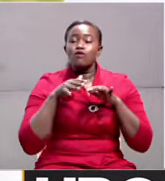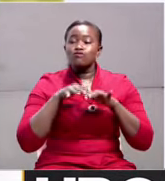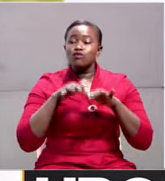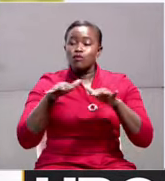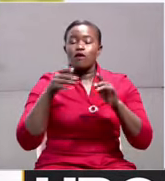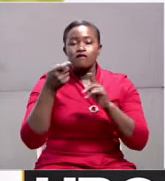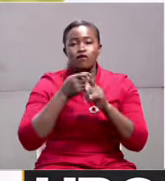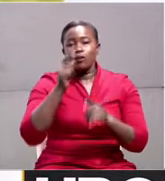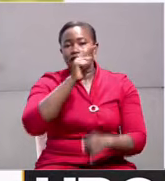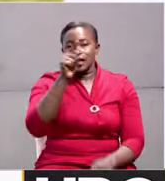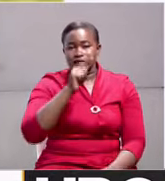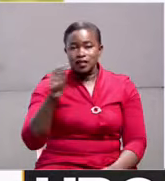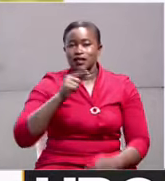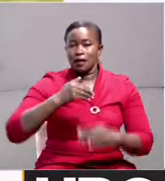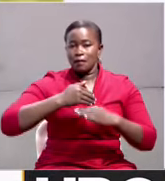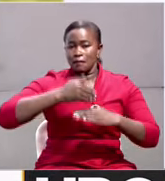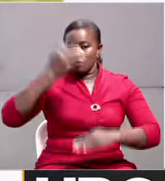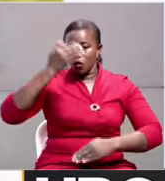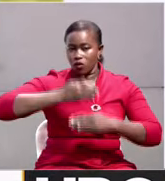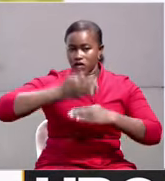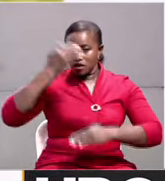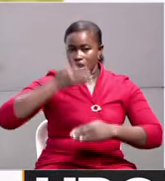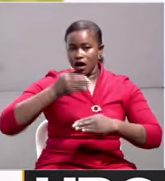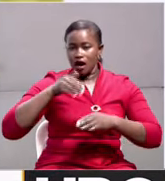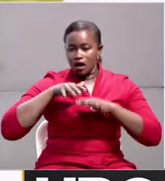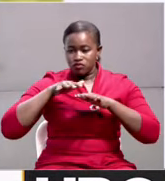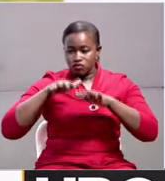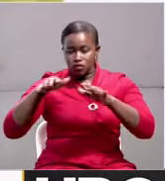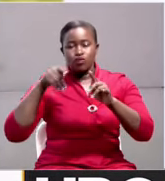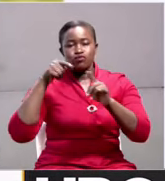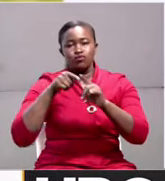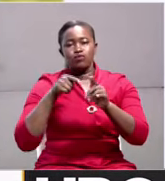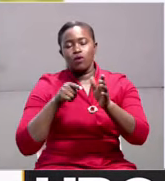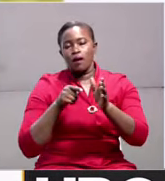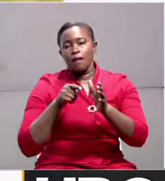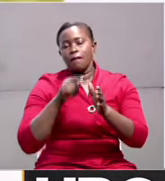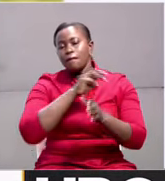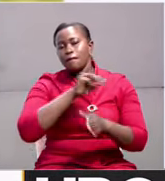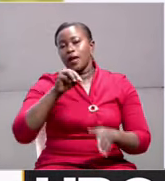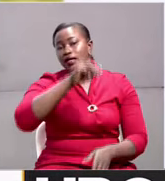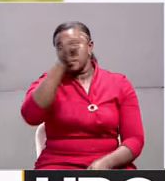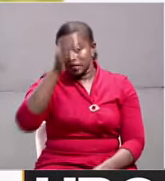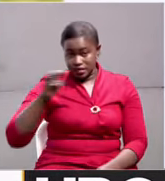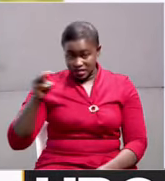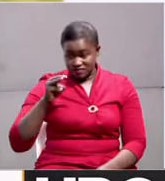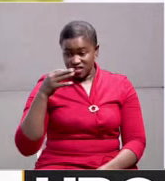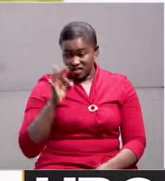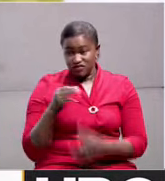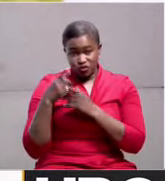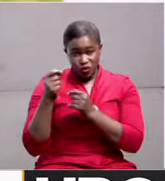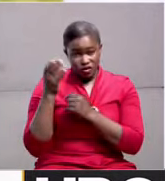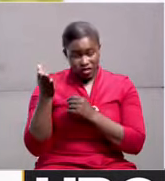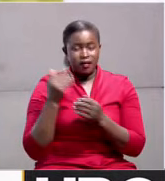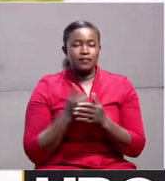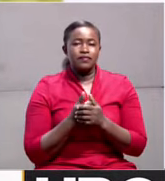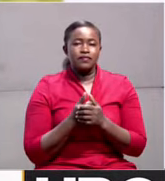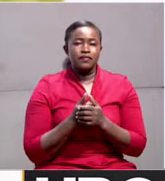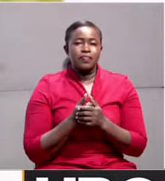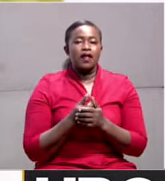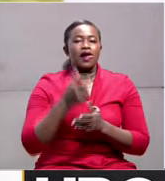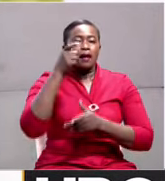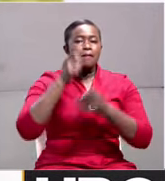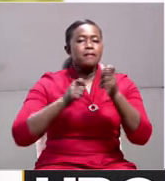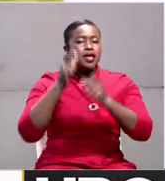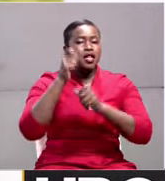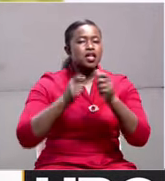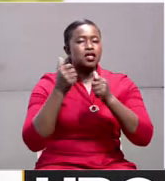the Tanzanian border all the way to Nakasongola, to Masindi. If you go there, they are. That's why the milk production